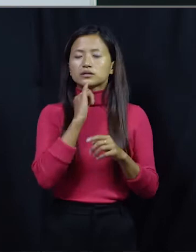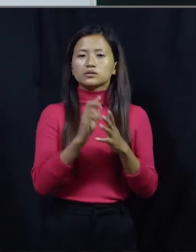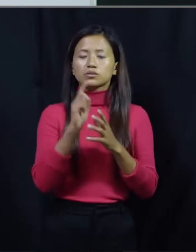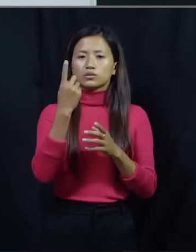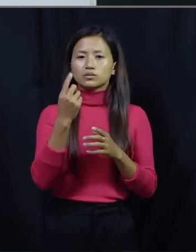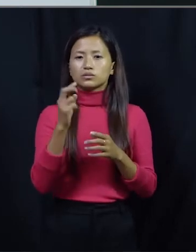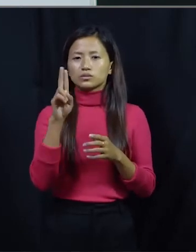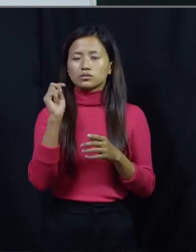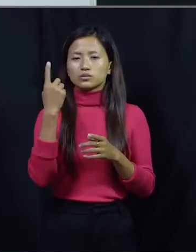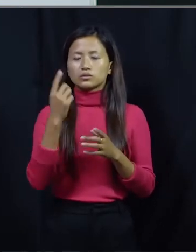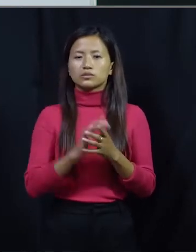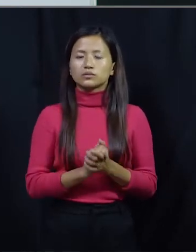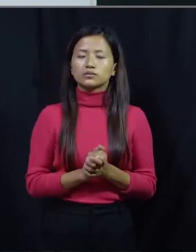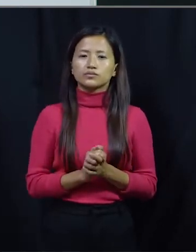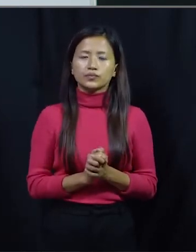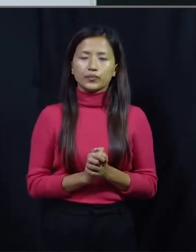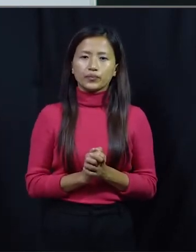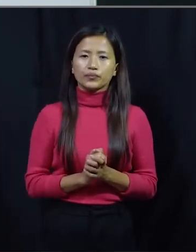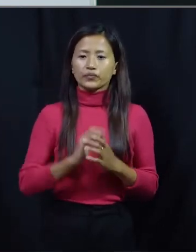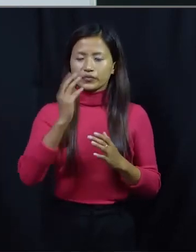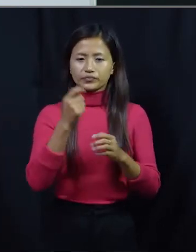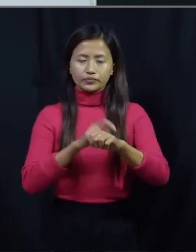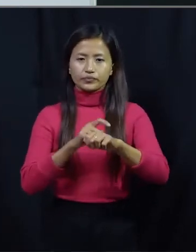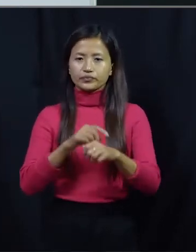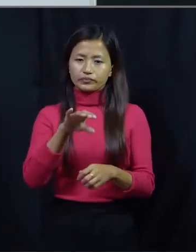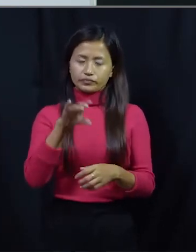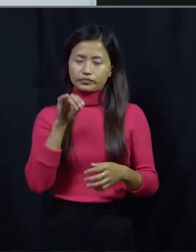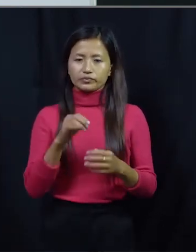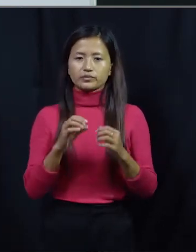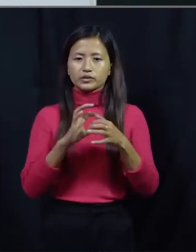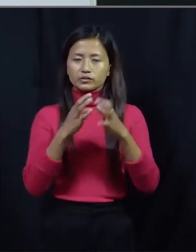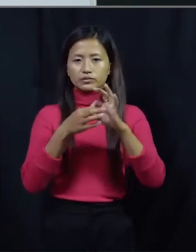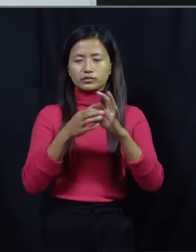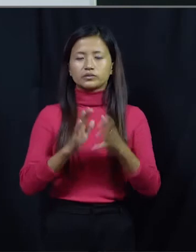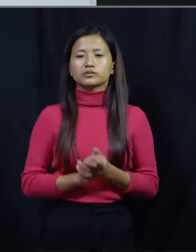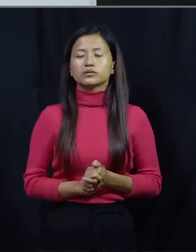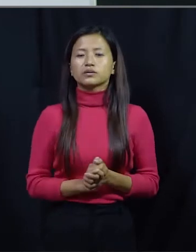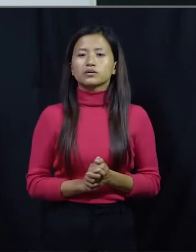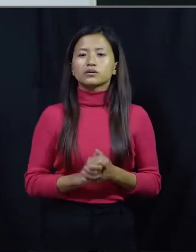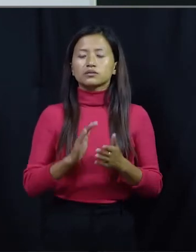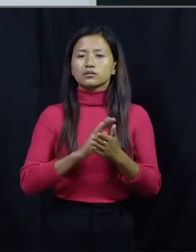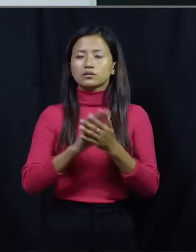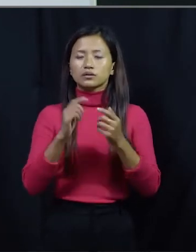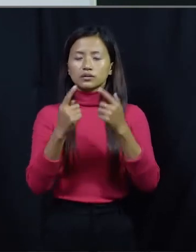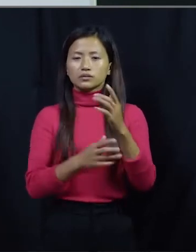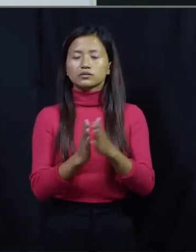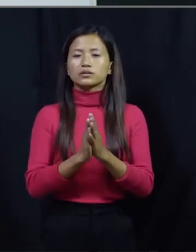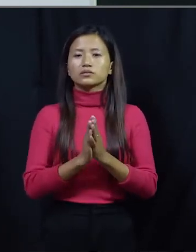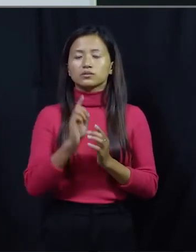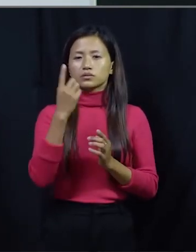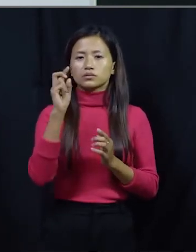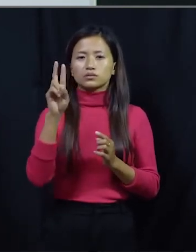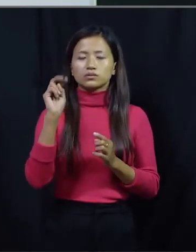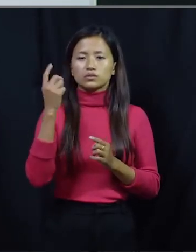prove that f is 1 to 1. Sometimes we may not get this relation. In that case, we can conclude that it is not 1 to 1. So